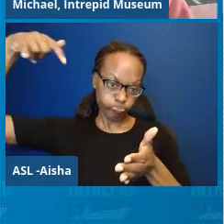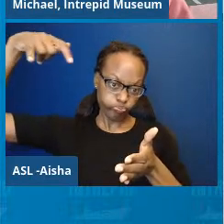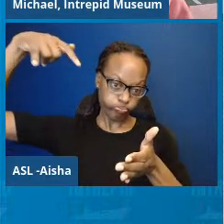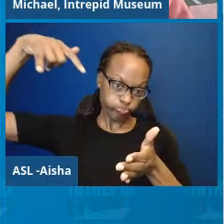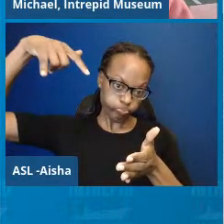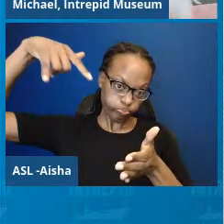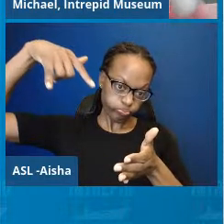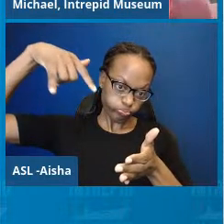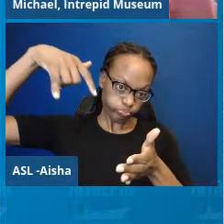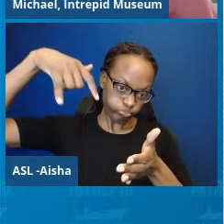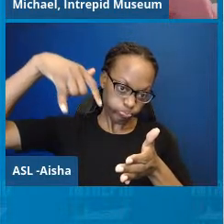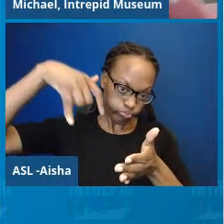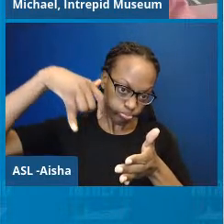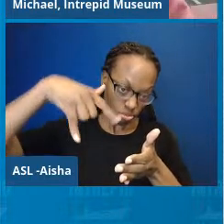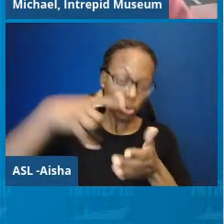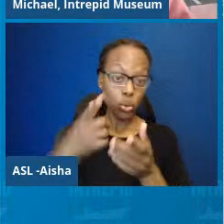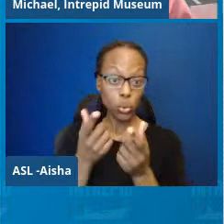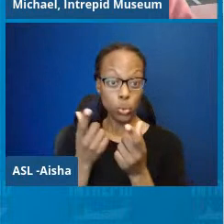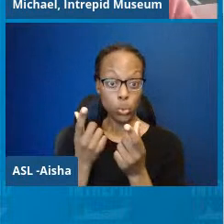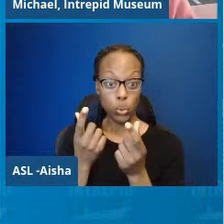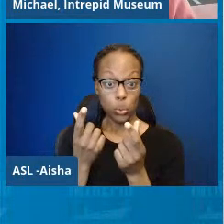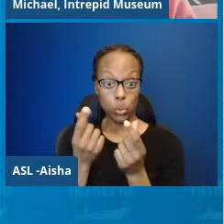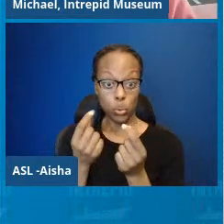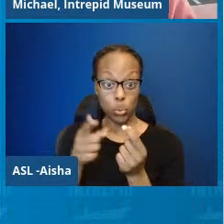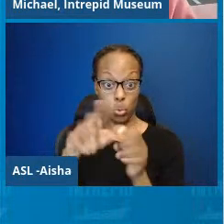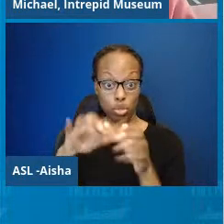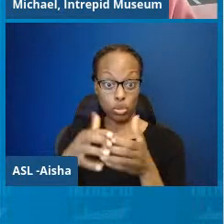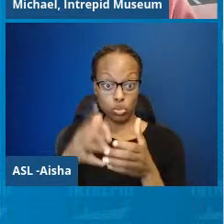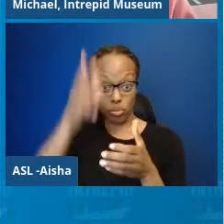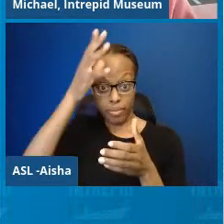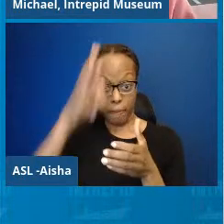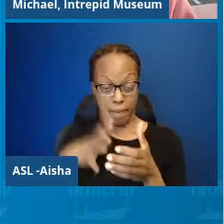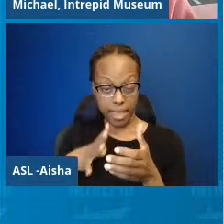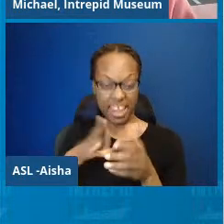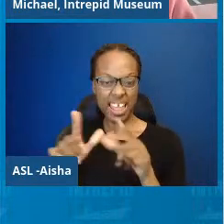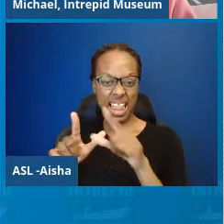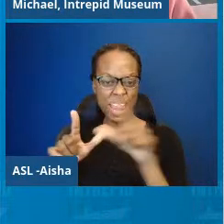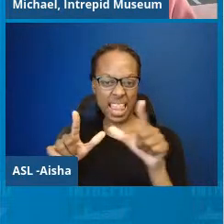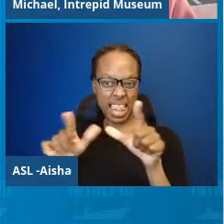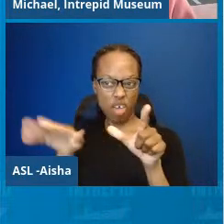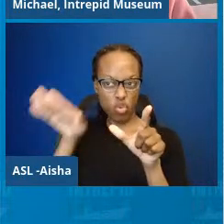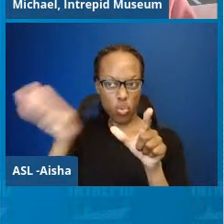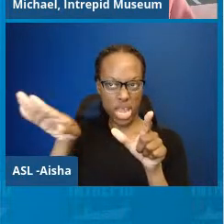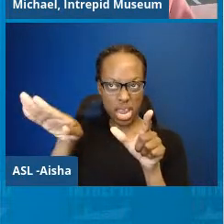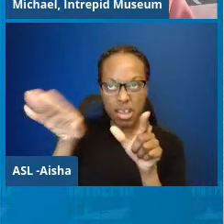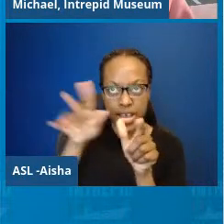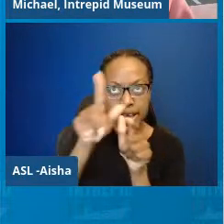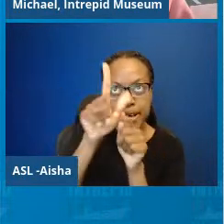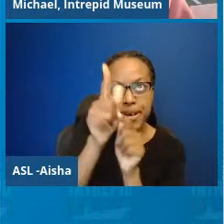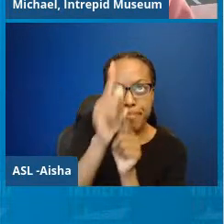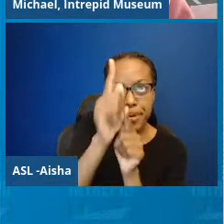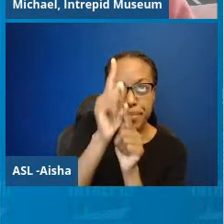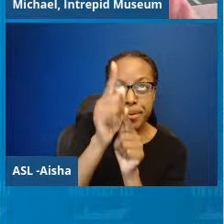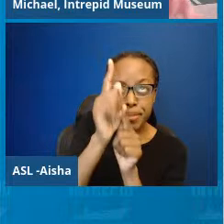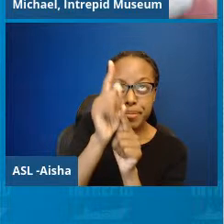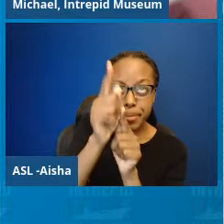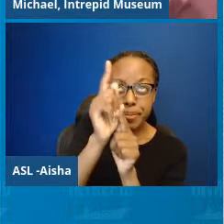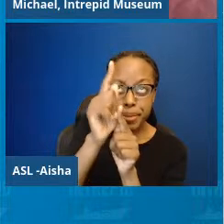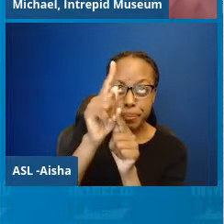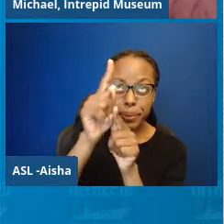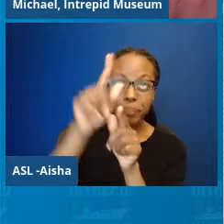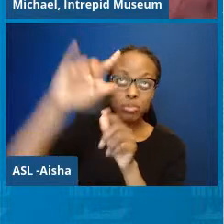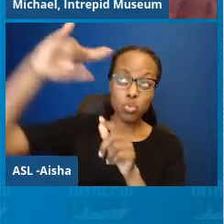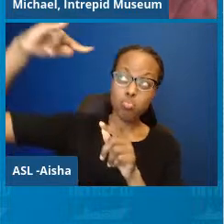they were just shooting at the left wing of that plane, and they damaged the wing. So